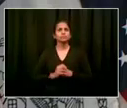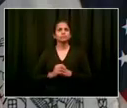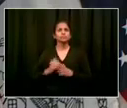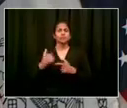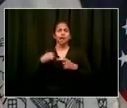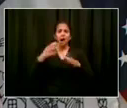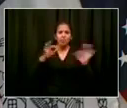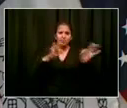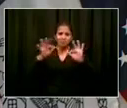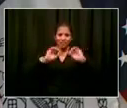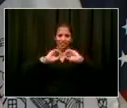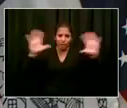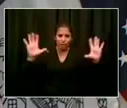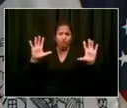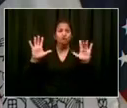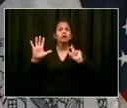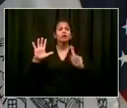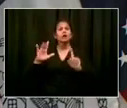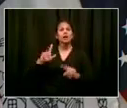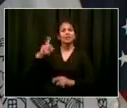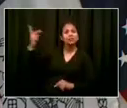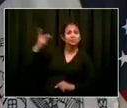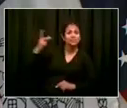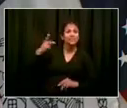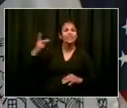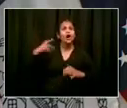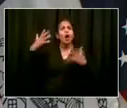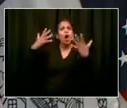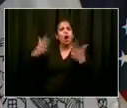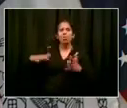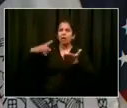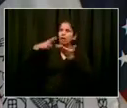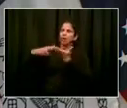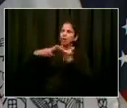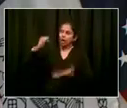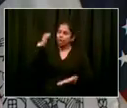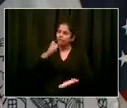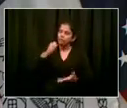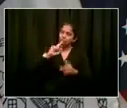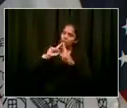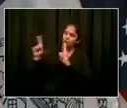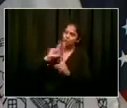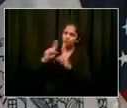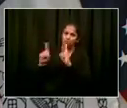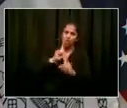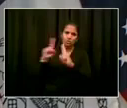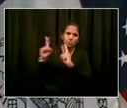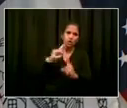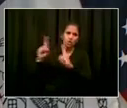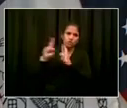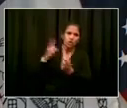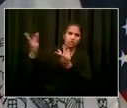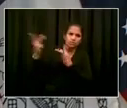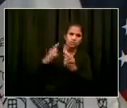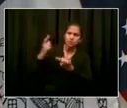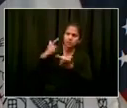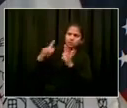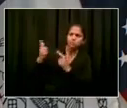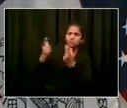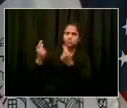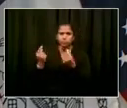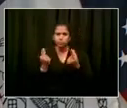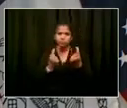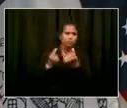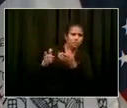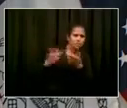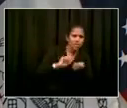state, comparing different options, comparing different models. I'm very clear. City consistently took a conservative position on health and